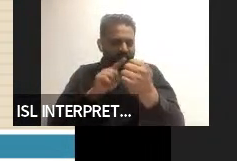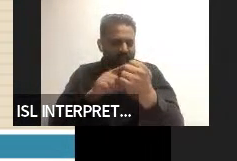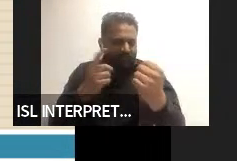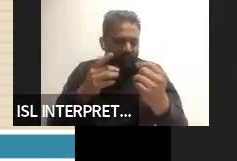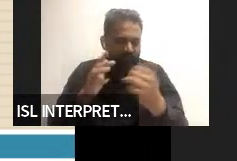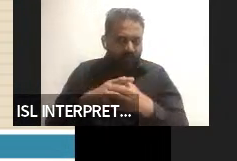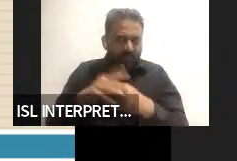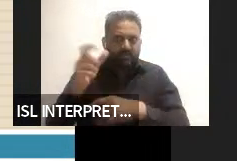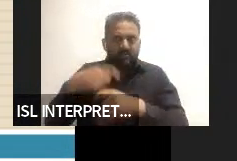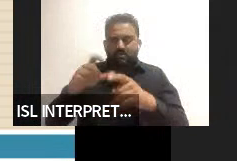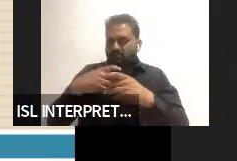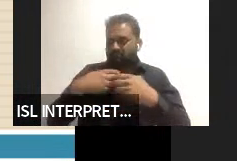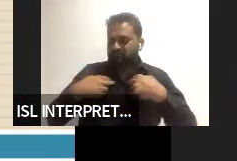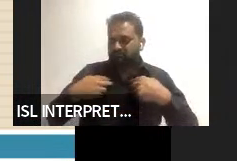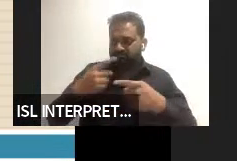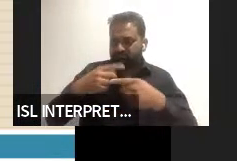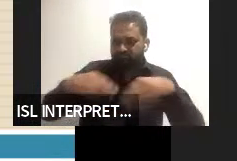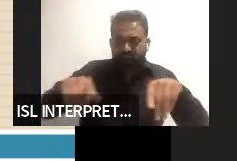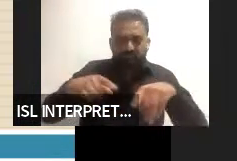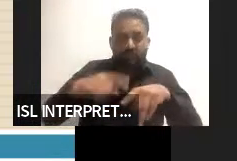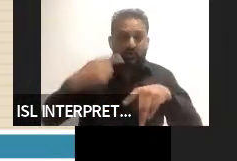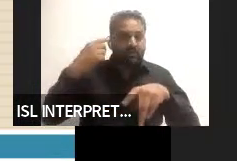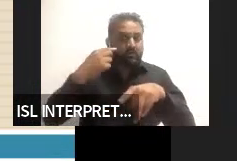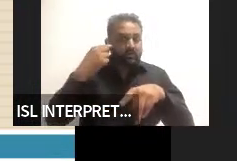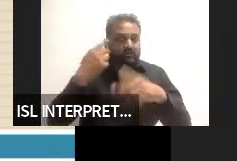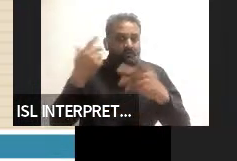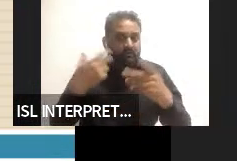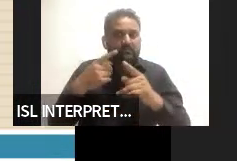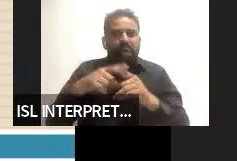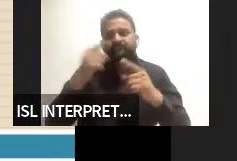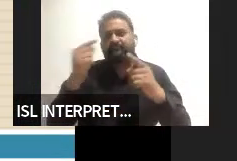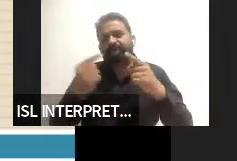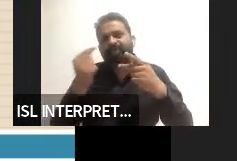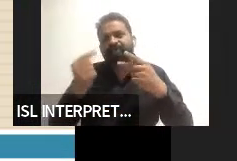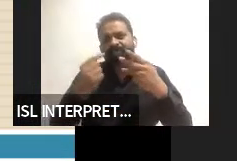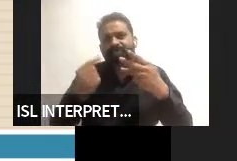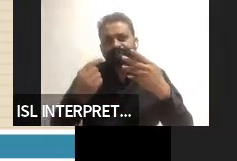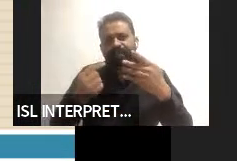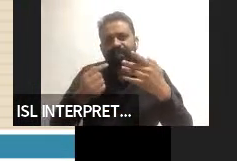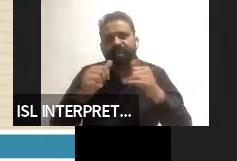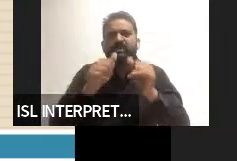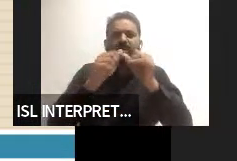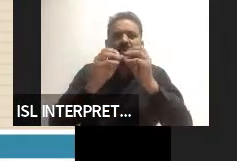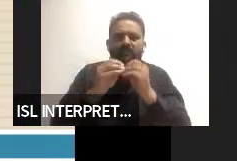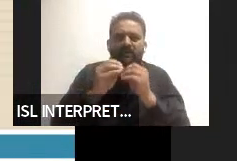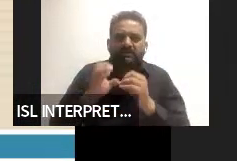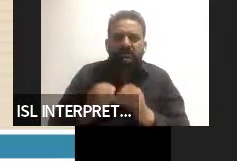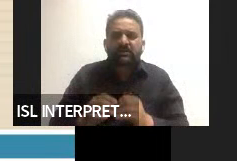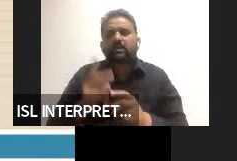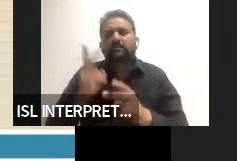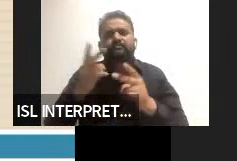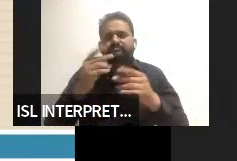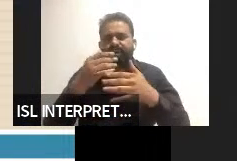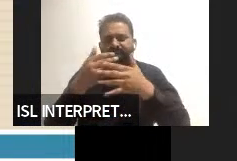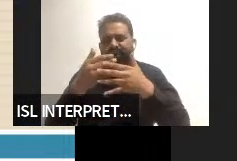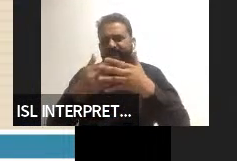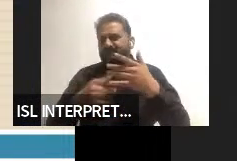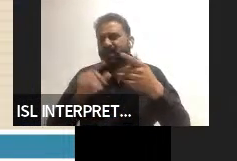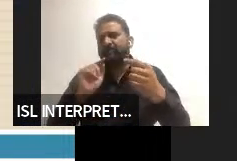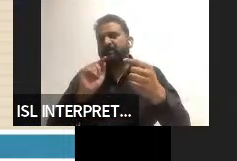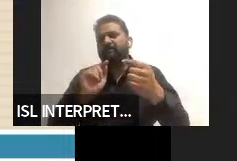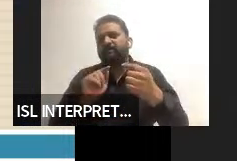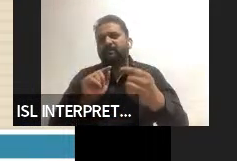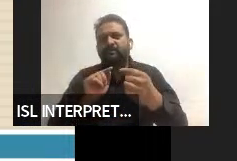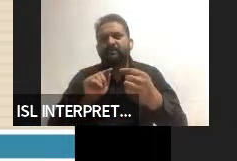has jurisdiction is because, and then you give 1, 2, 3 point A, B, C, whatever you want to give, and then you run your